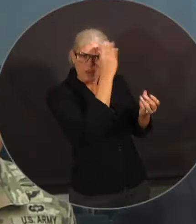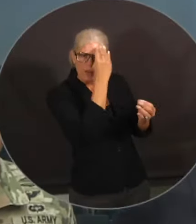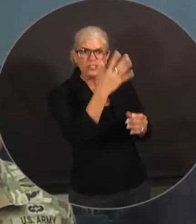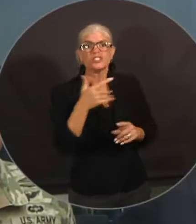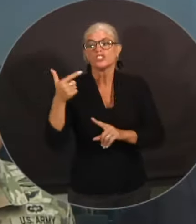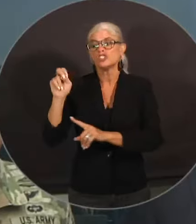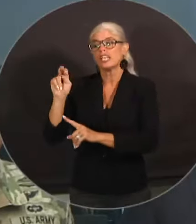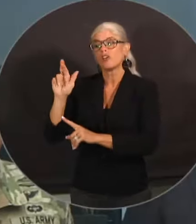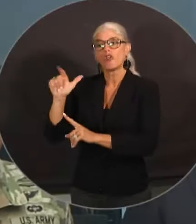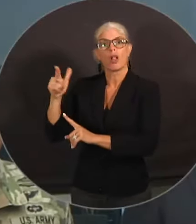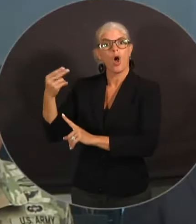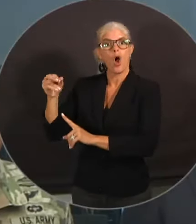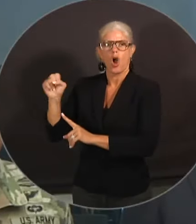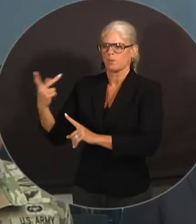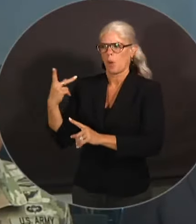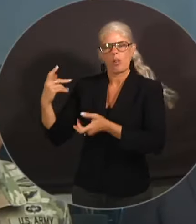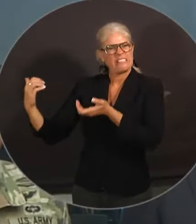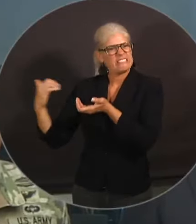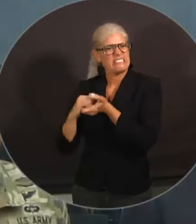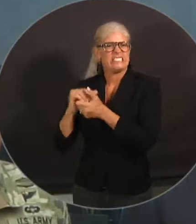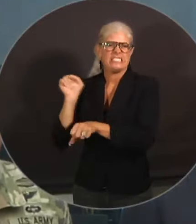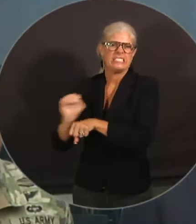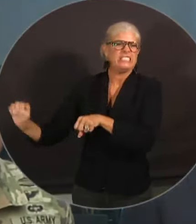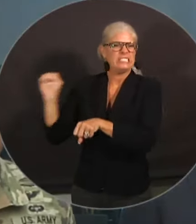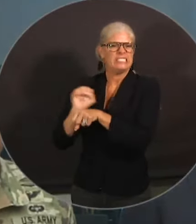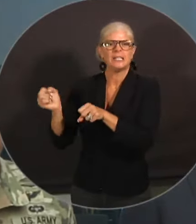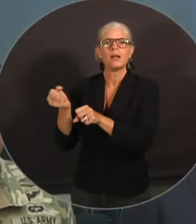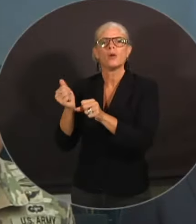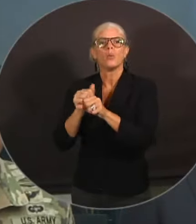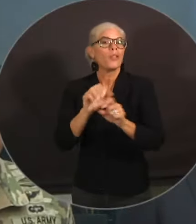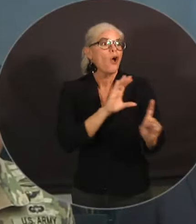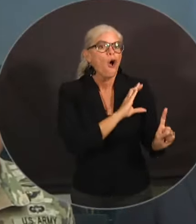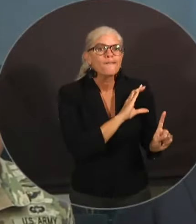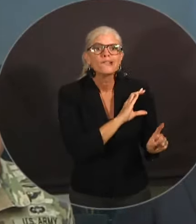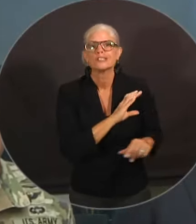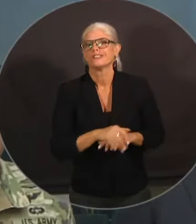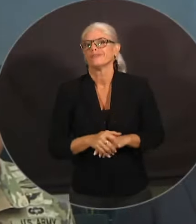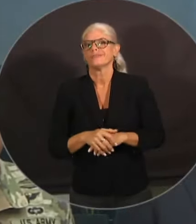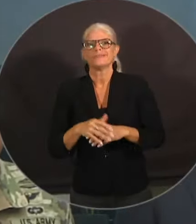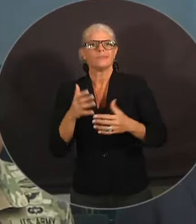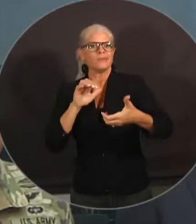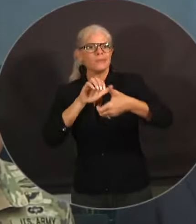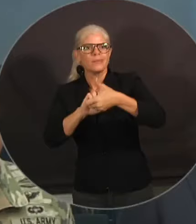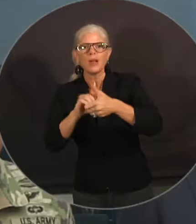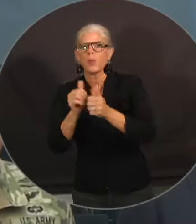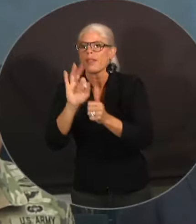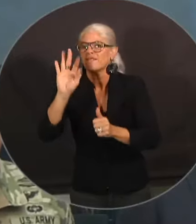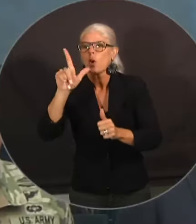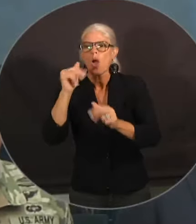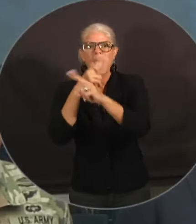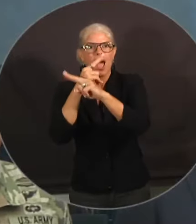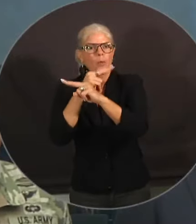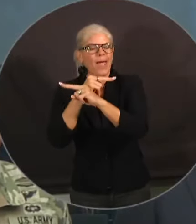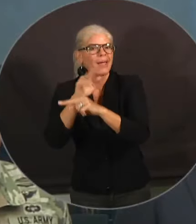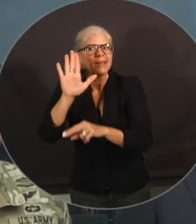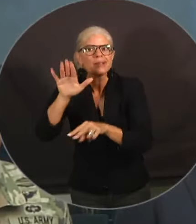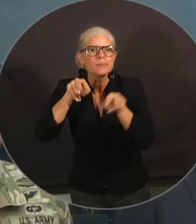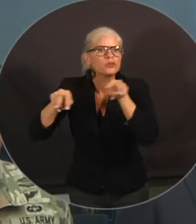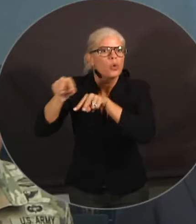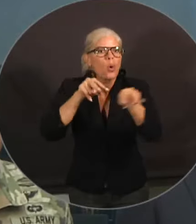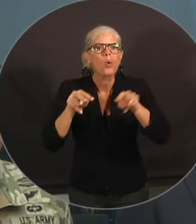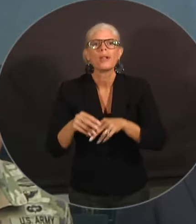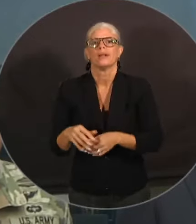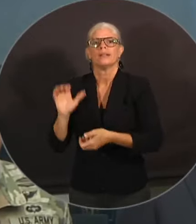storm formed. We've been coordinating very closely with our law enforcement partners, with the Florida Highway Patrol, and also our industry partners at our